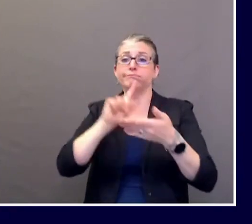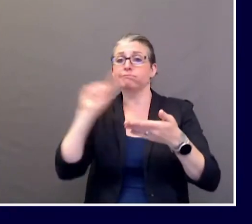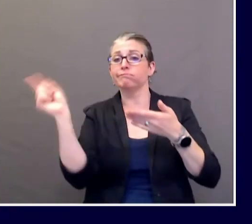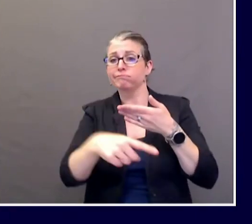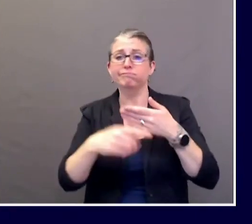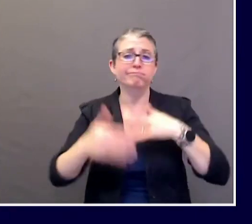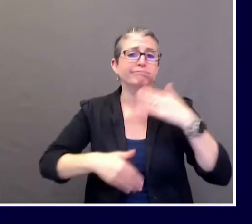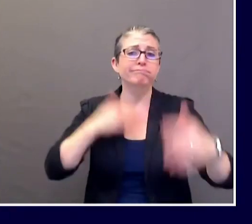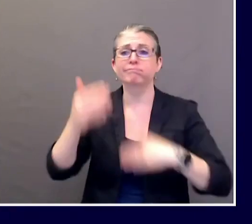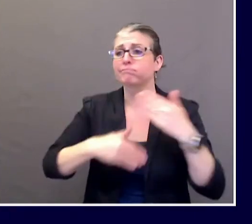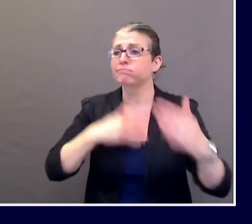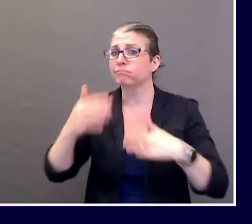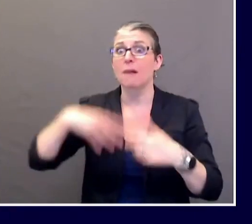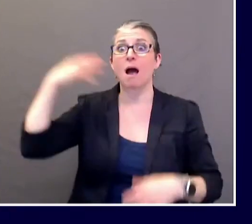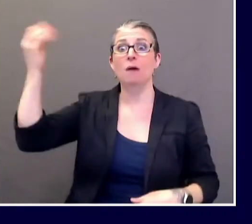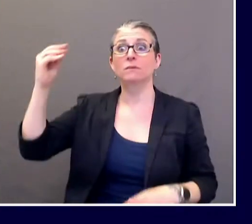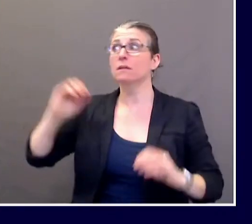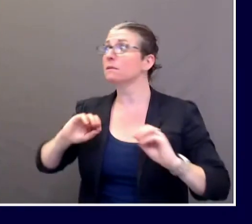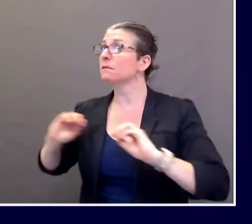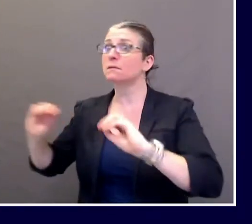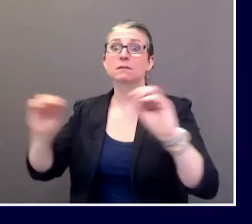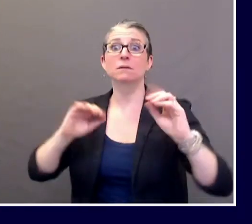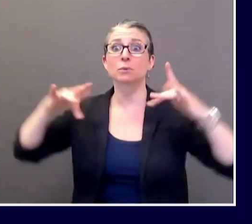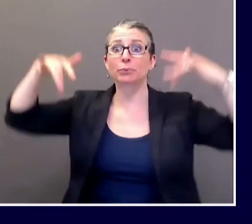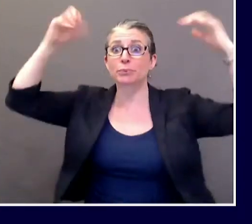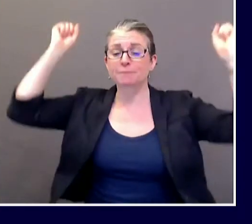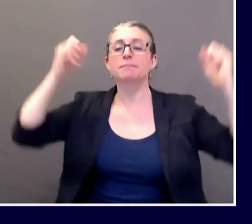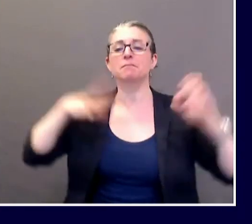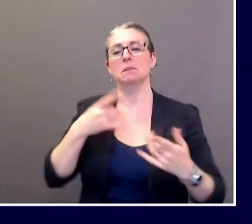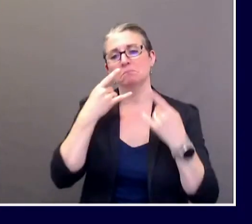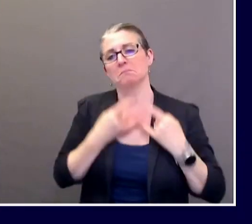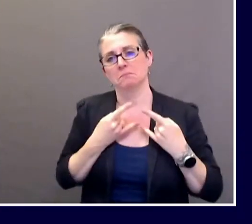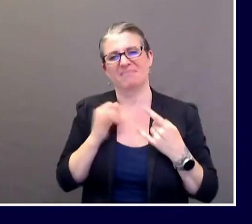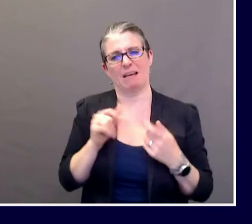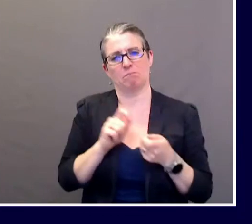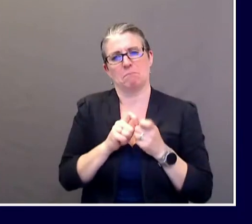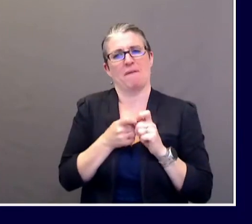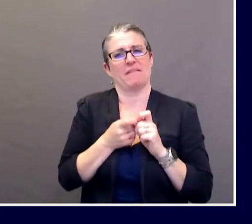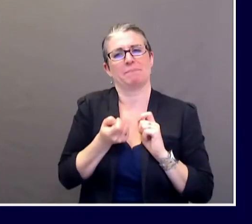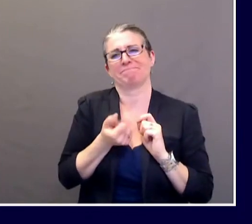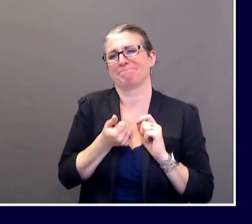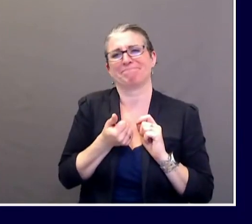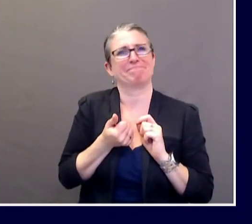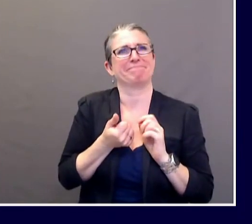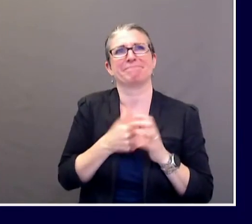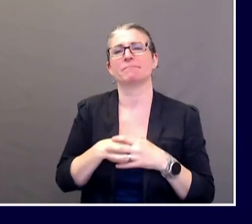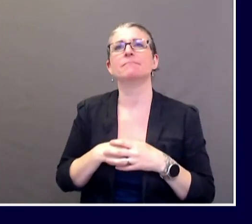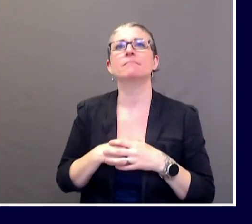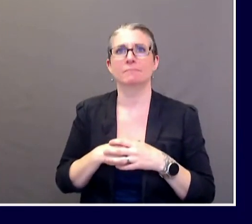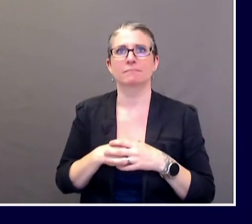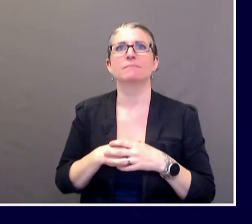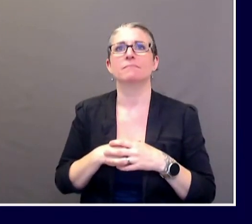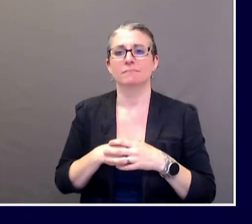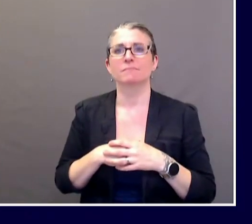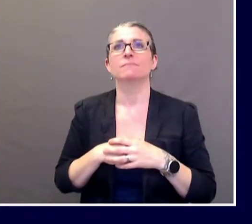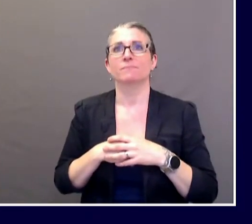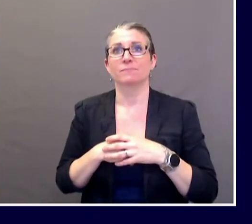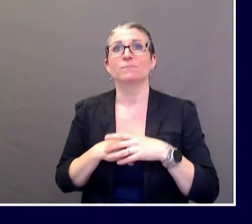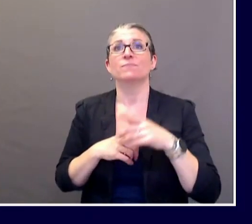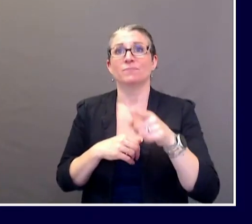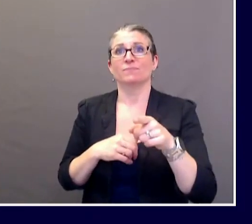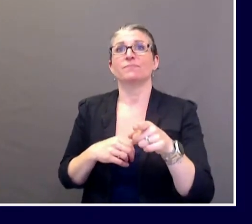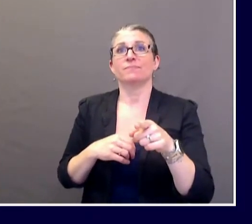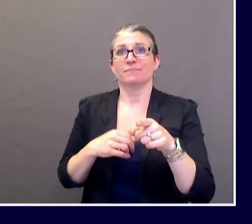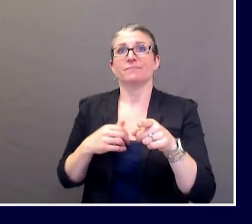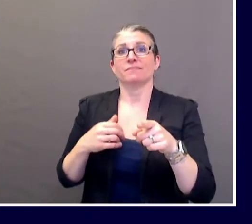indoor gathering limit on May 24th. And we are at this moment maintaining our checklist that says, for example, in restaurants,